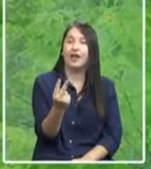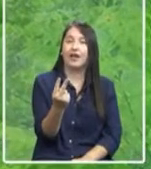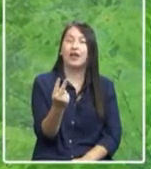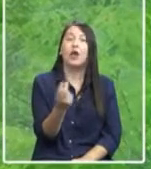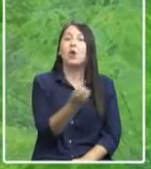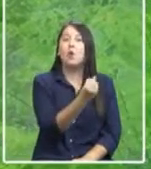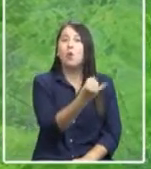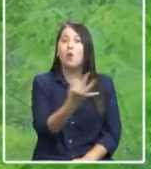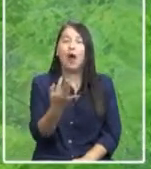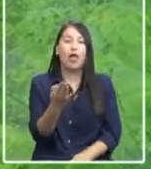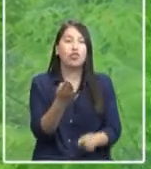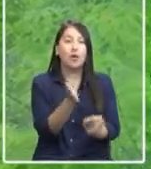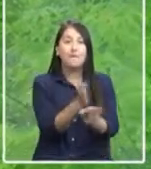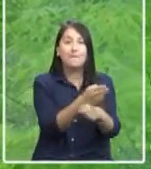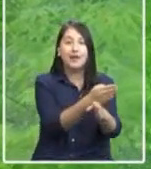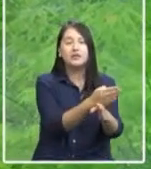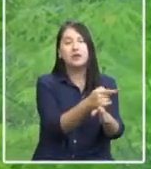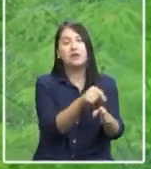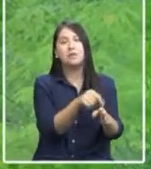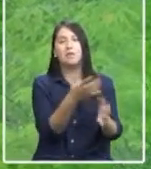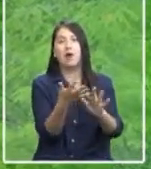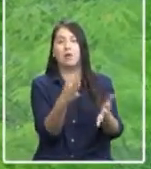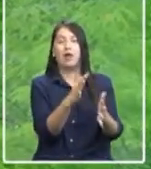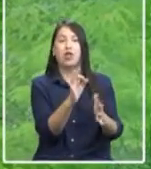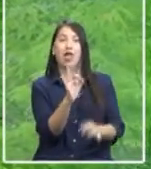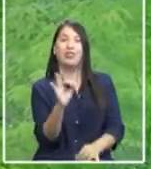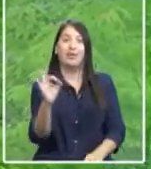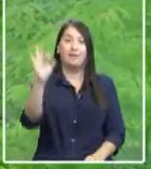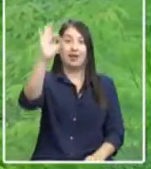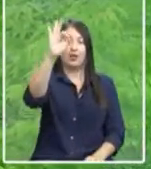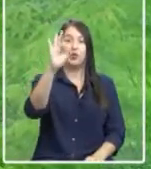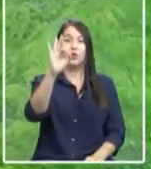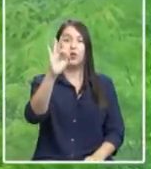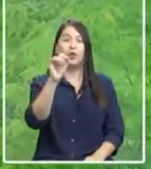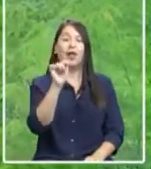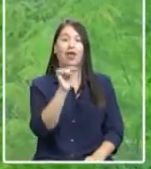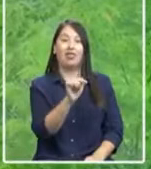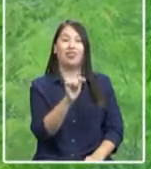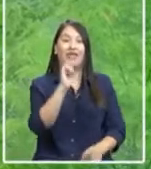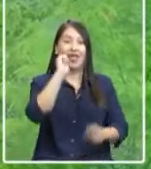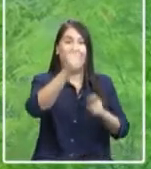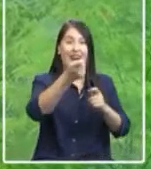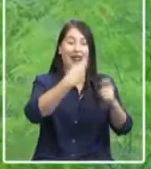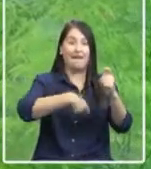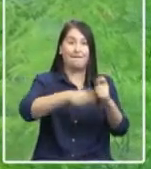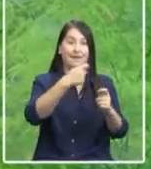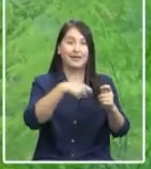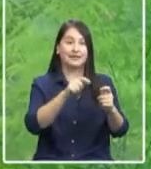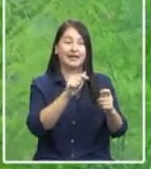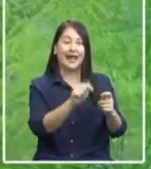temperature of the catch as a whole. And this mean temperature of the catch is very interesting